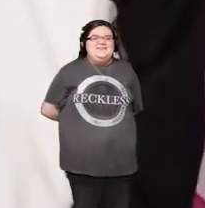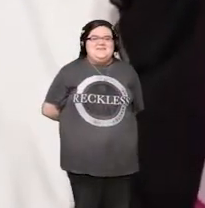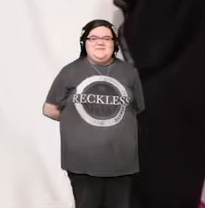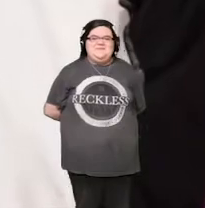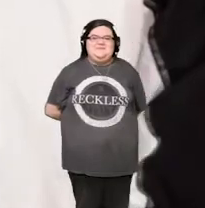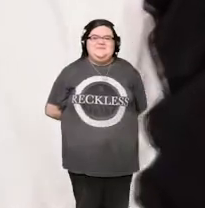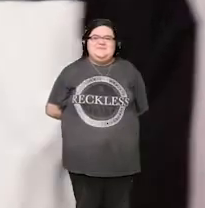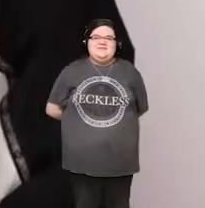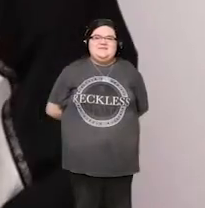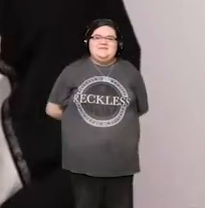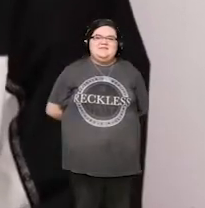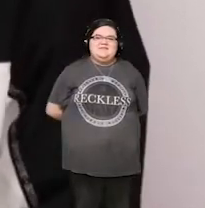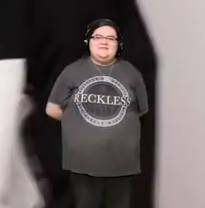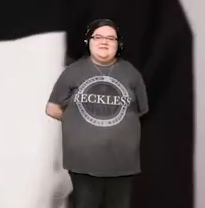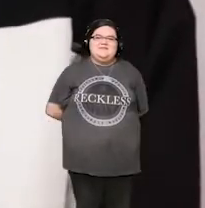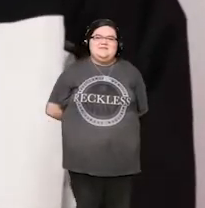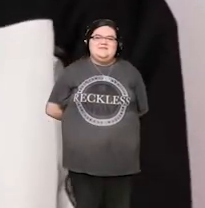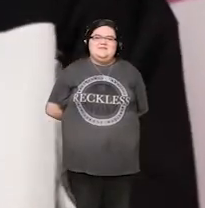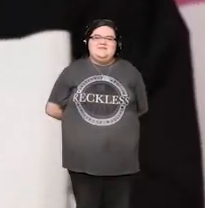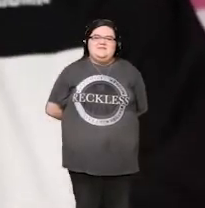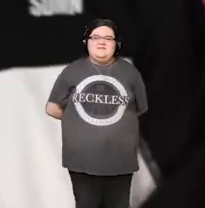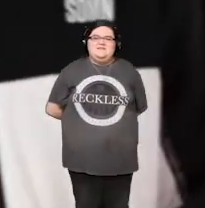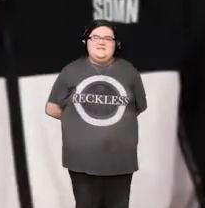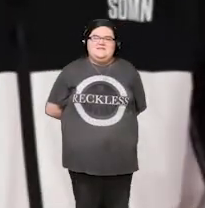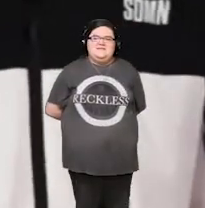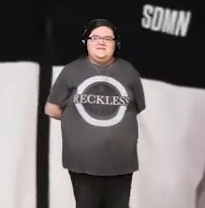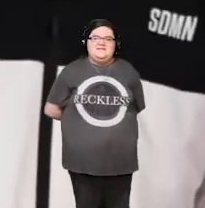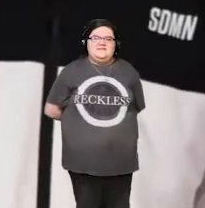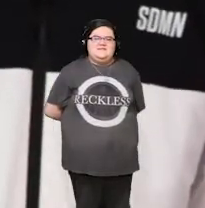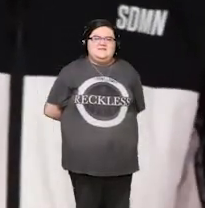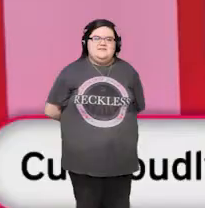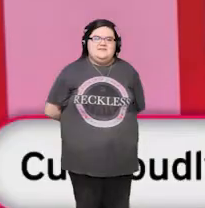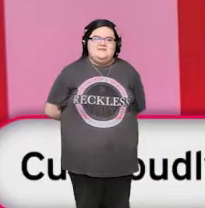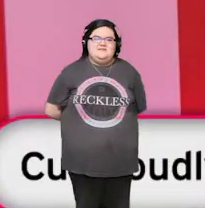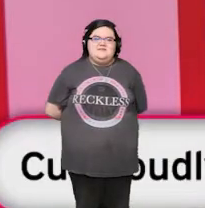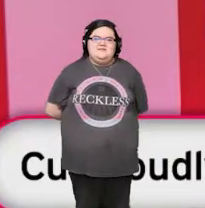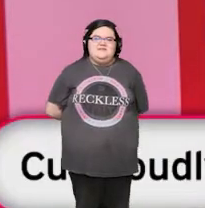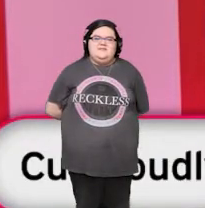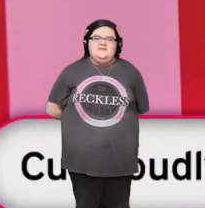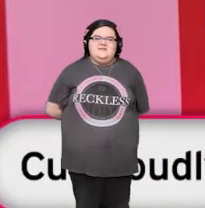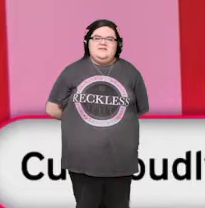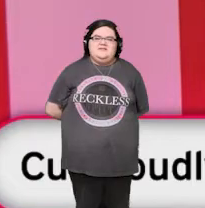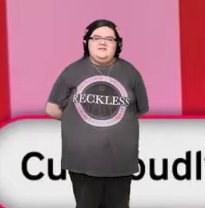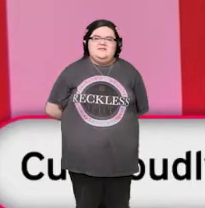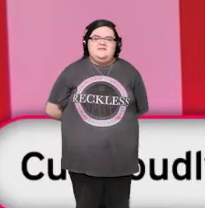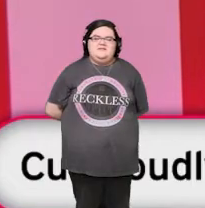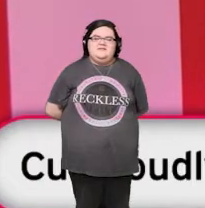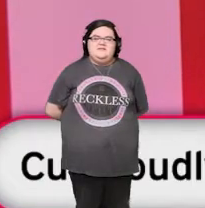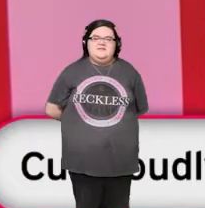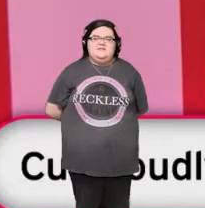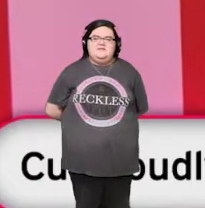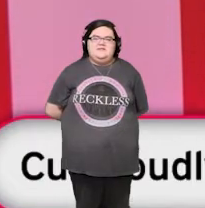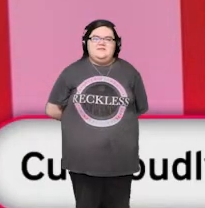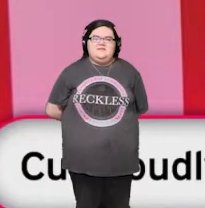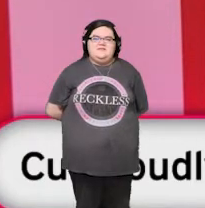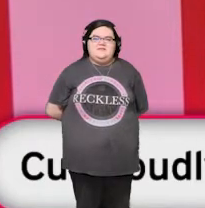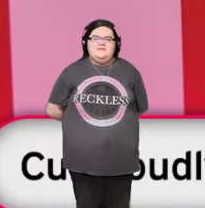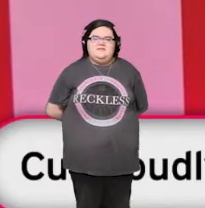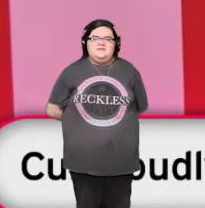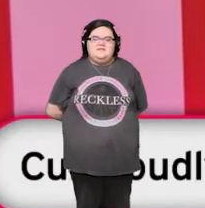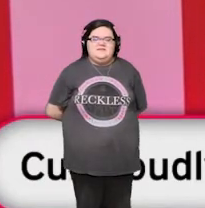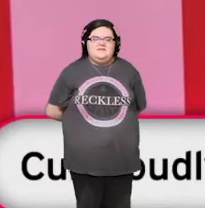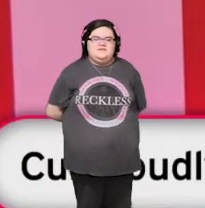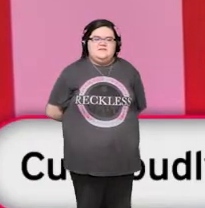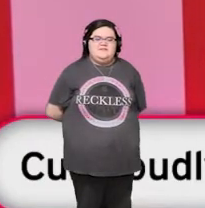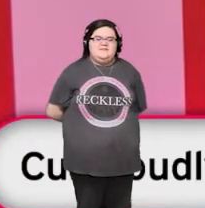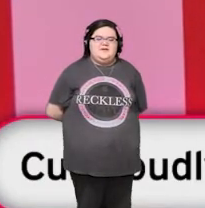Come loudly every time you fart, or fart loudly every time you come. Oh, so come loudly every time you fart. Lads, this one's